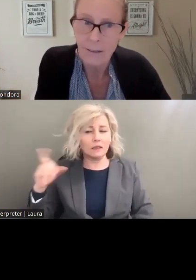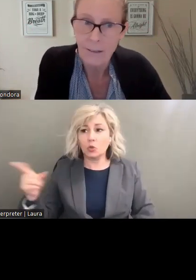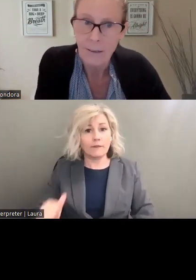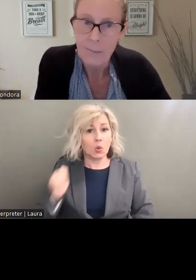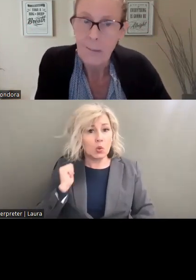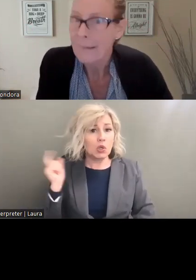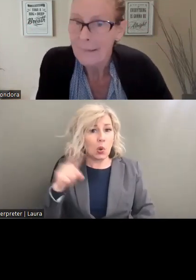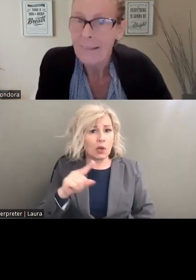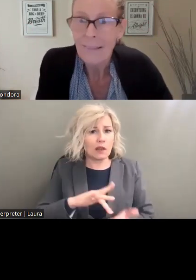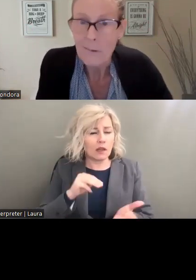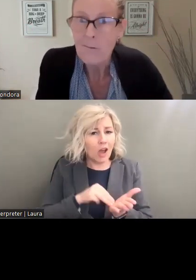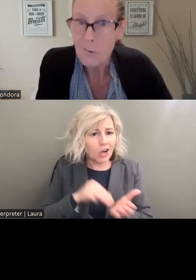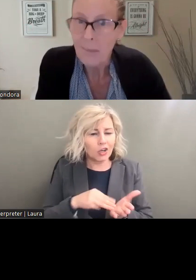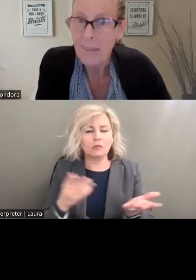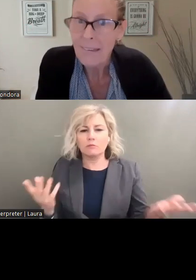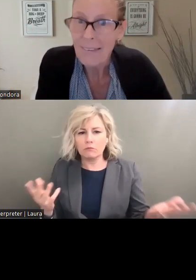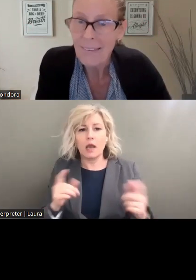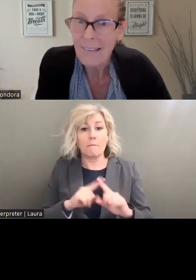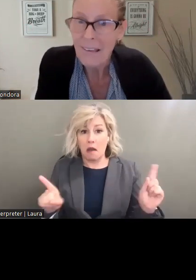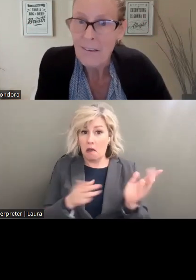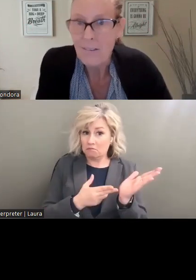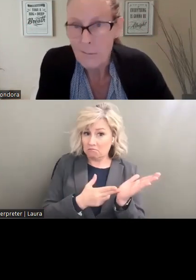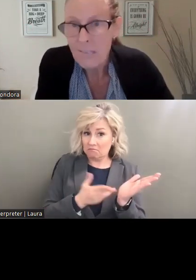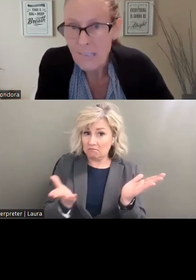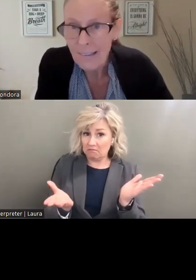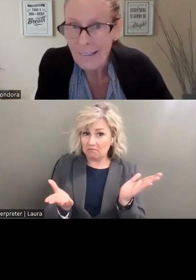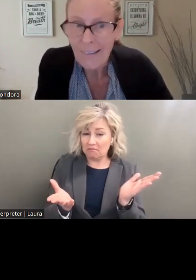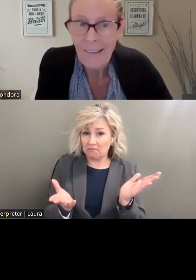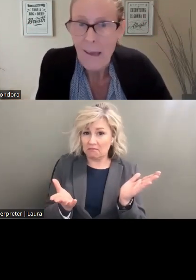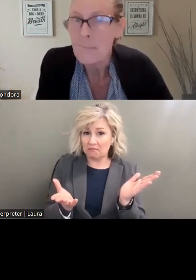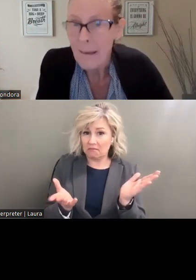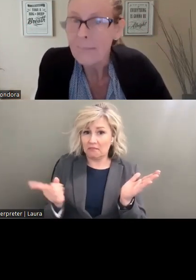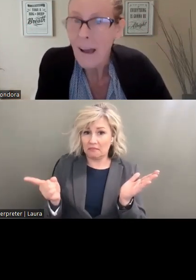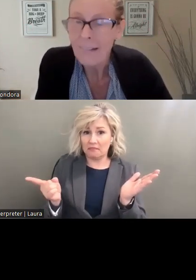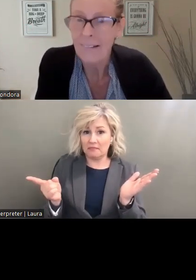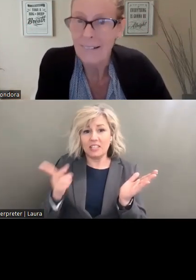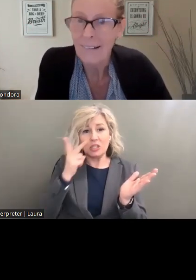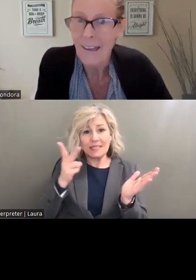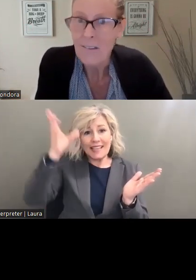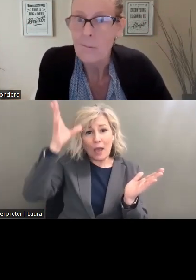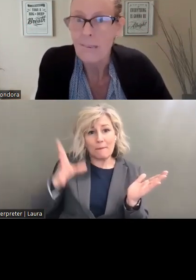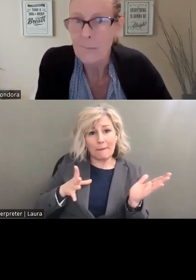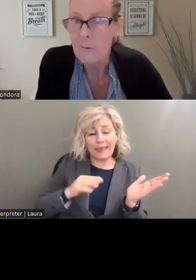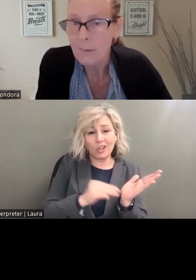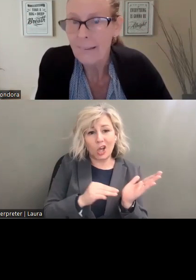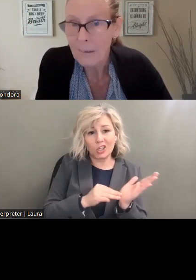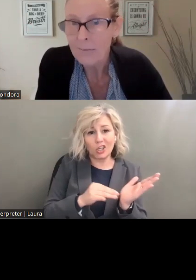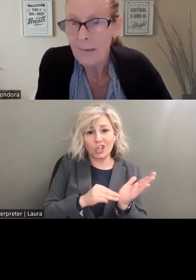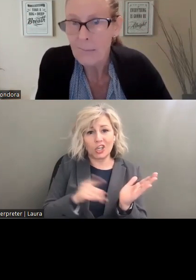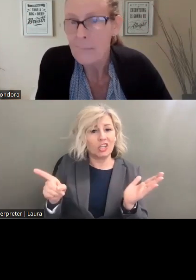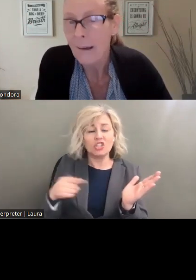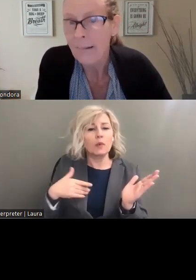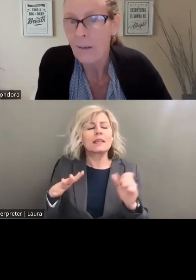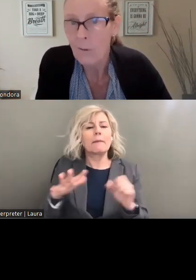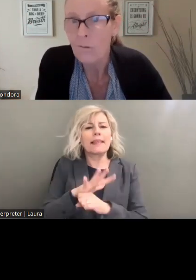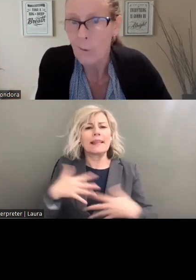doctor. But the truth is, she was seeing a male doctor, and she was absolutely terrified to